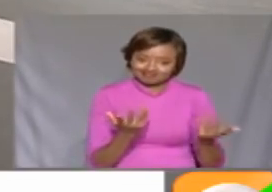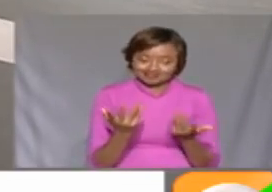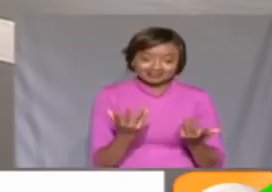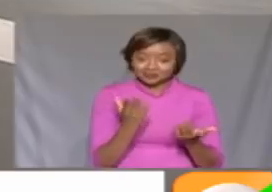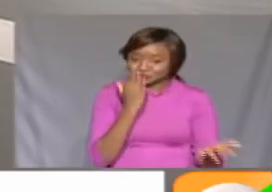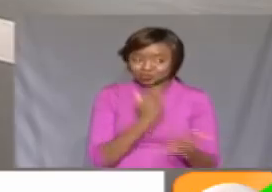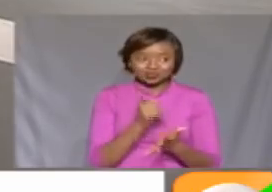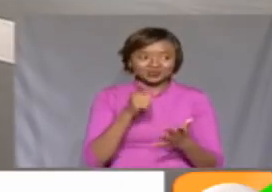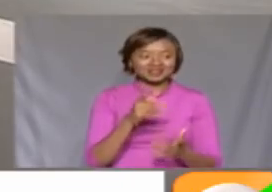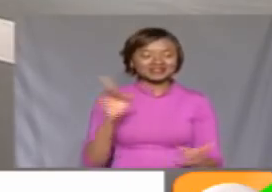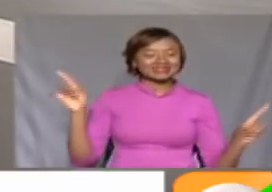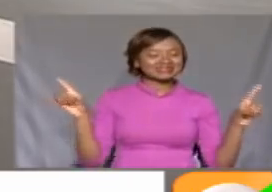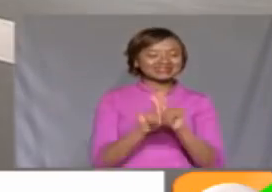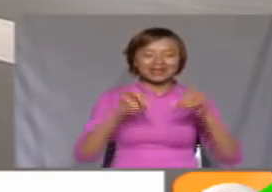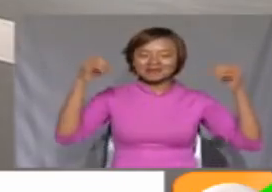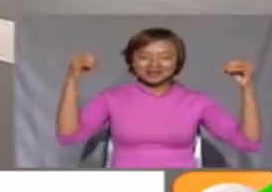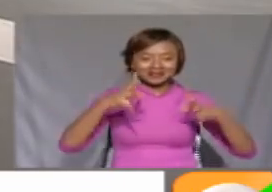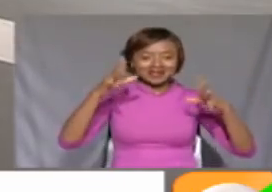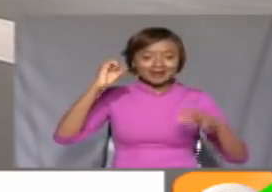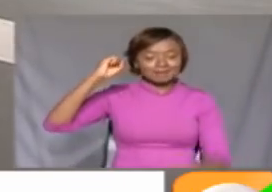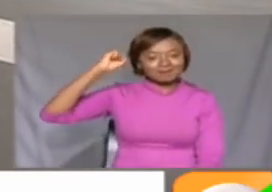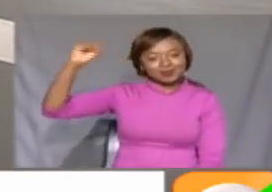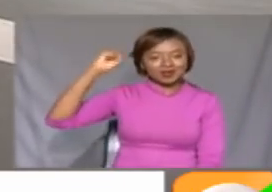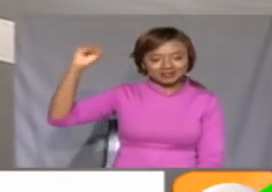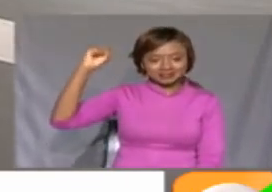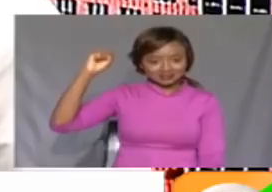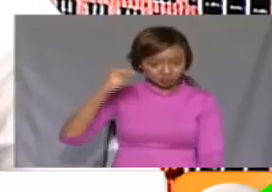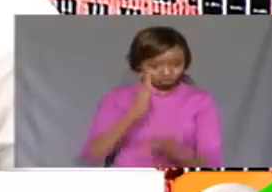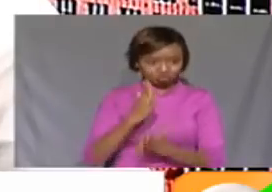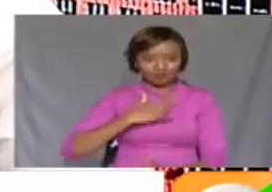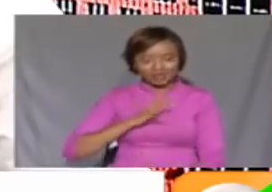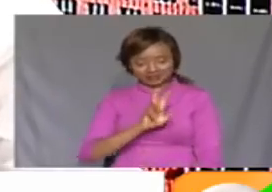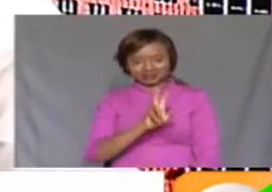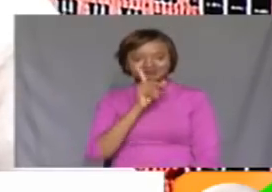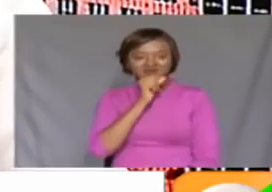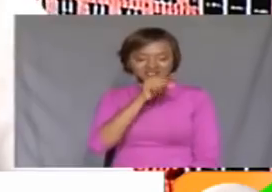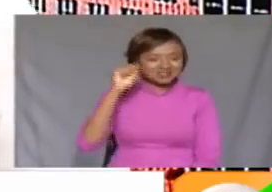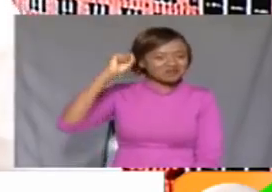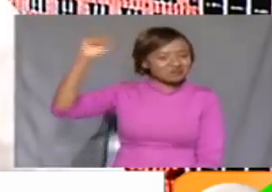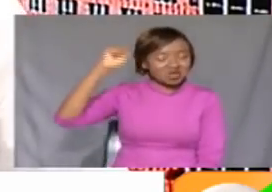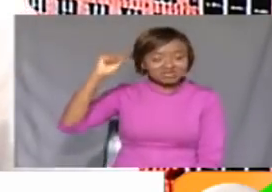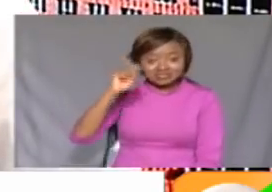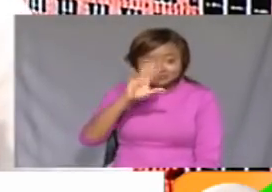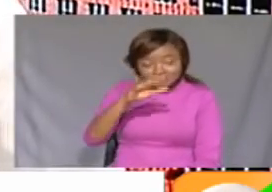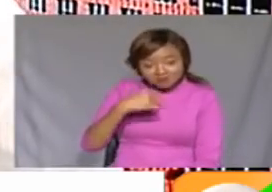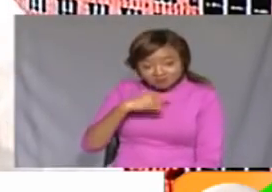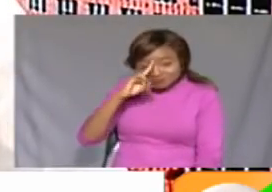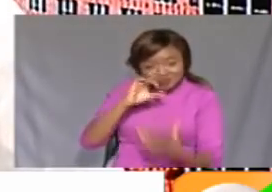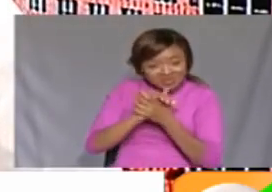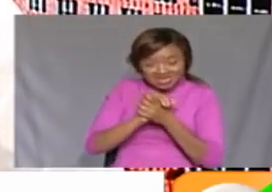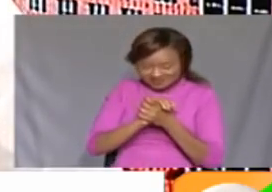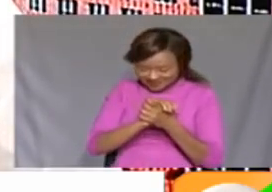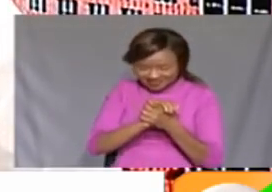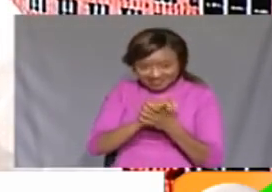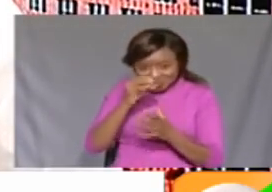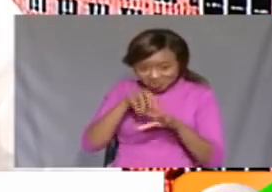pure politics, the Kenyan way, in my interpretation. I don't believe that Governor